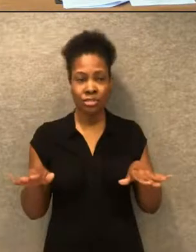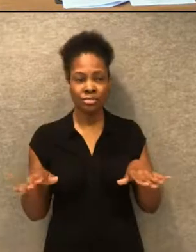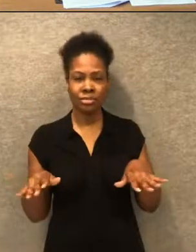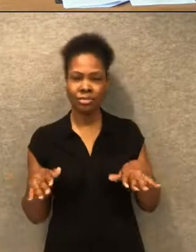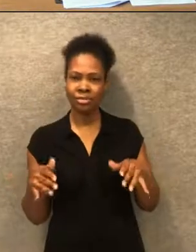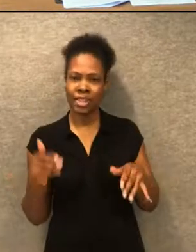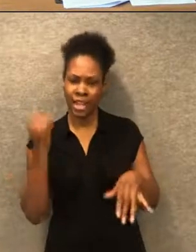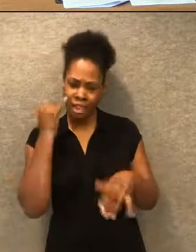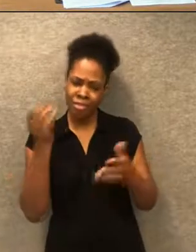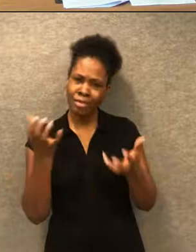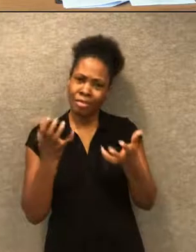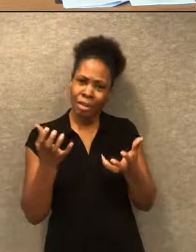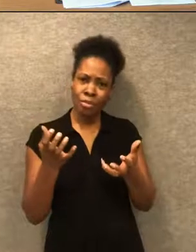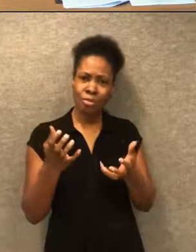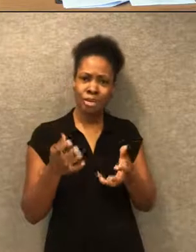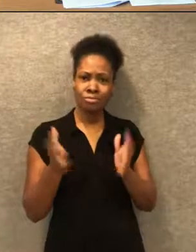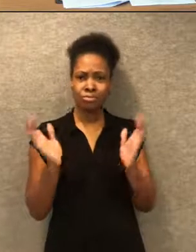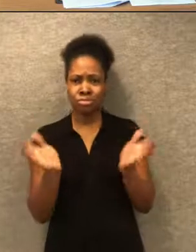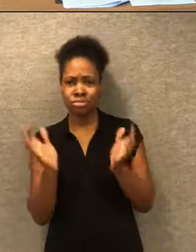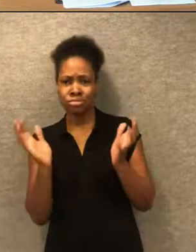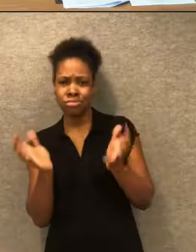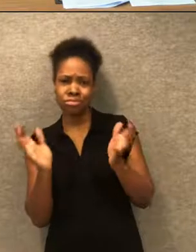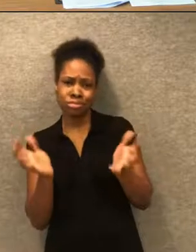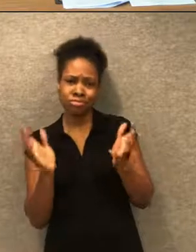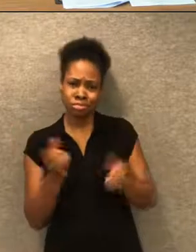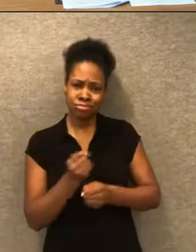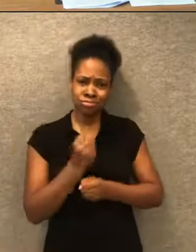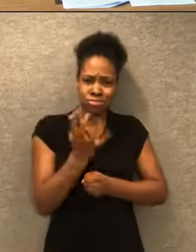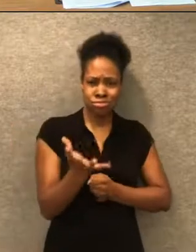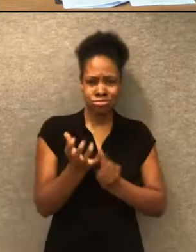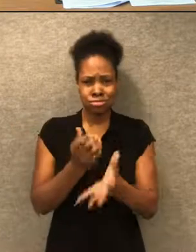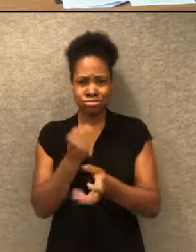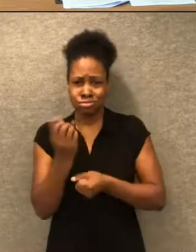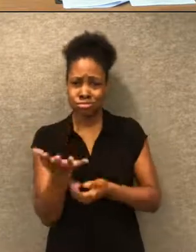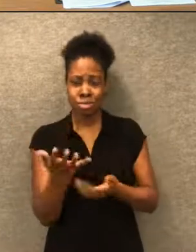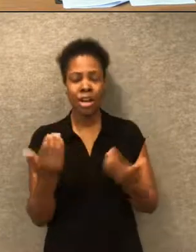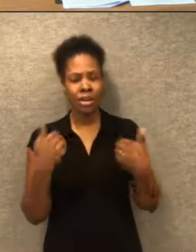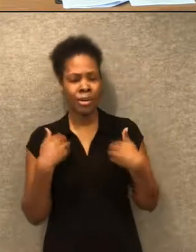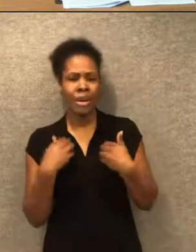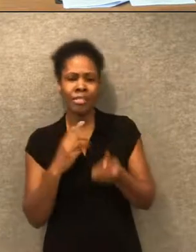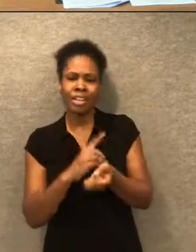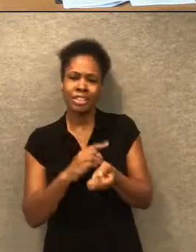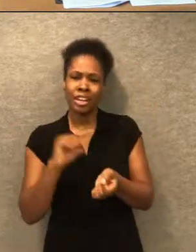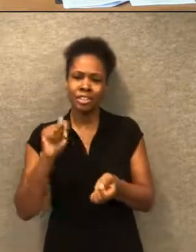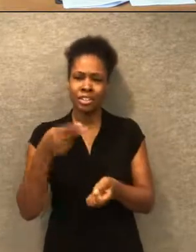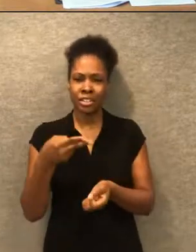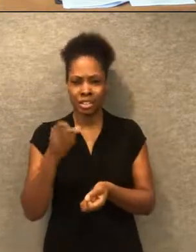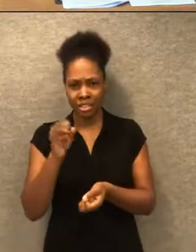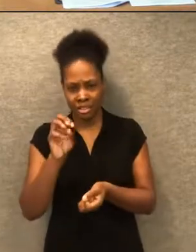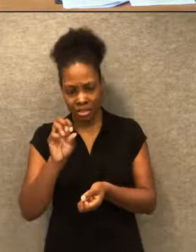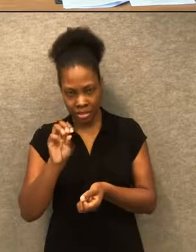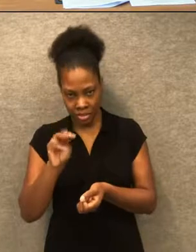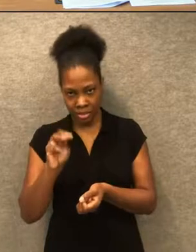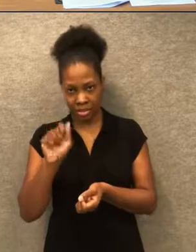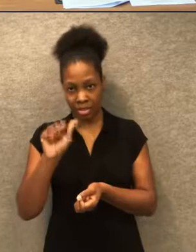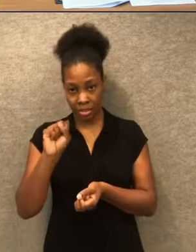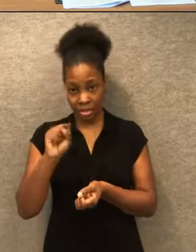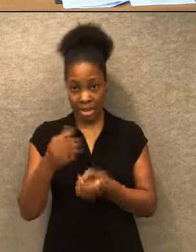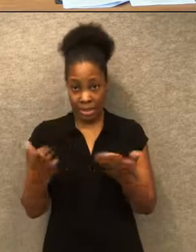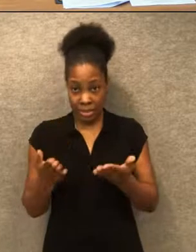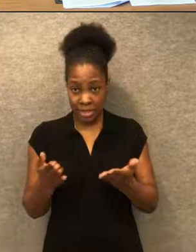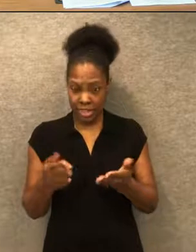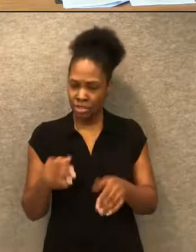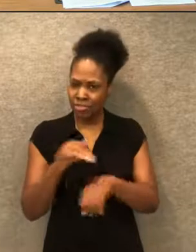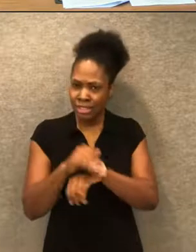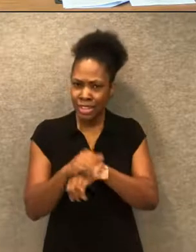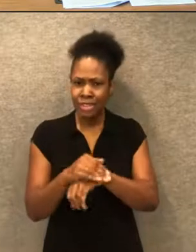just really expressing themselves, we have Dr. Thomas here, and I know she don't mind really just having our young people